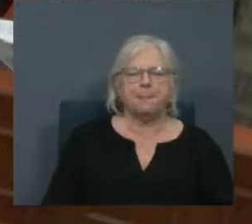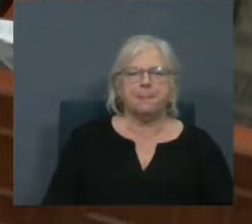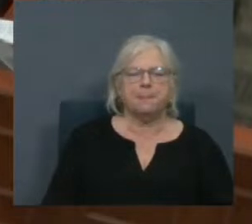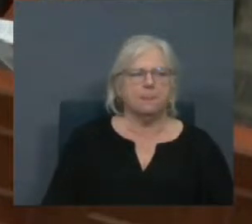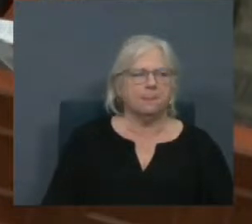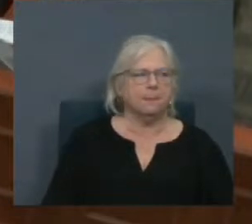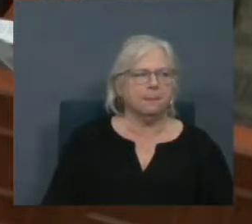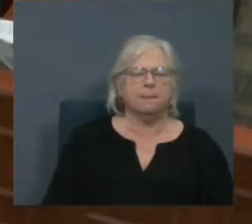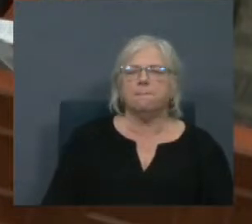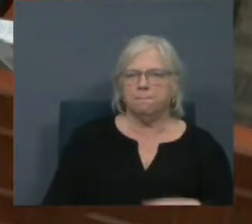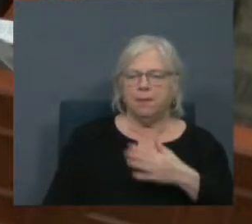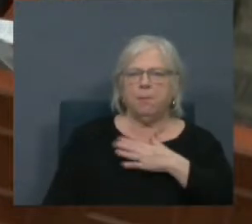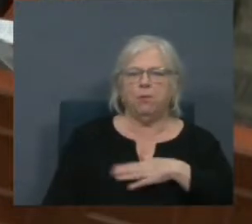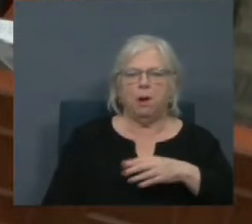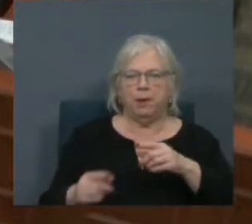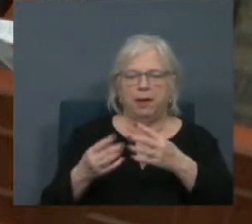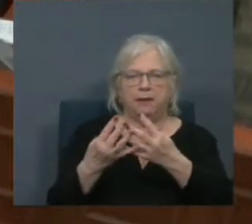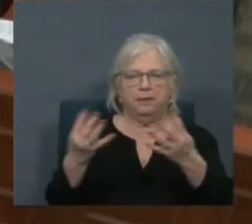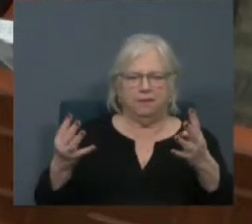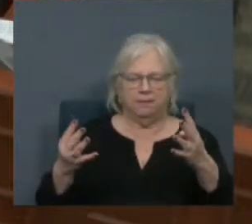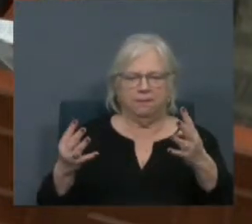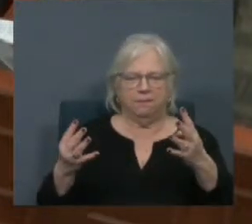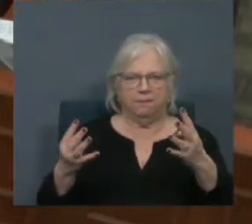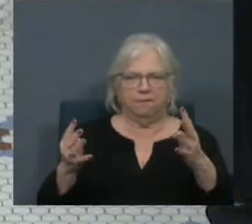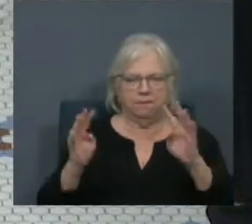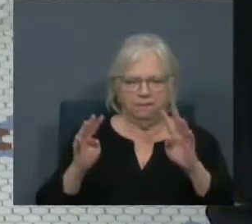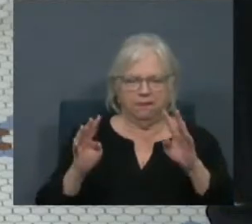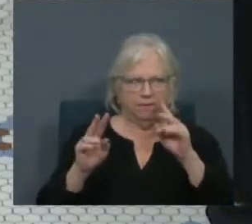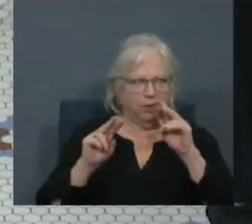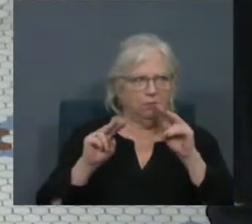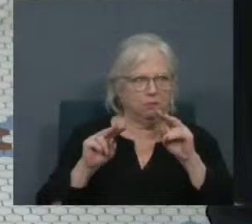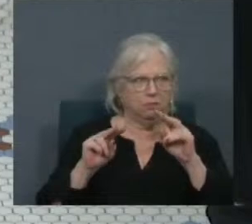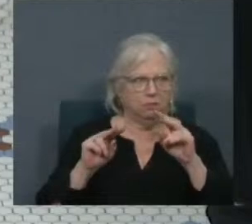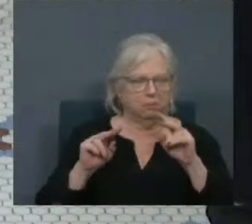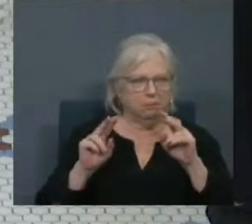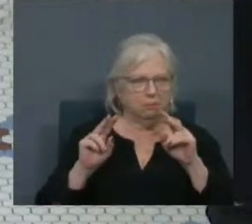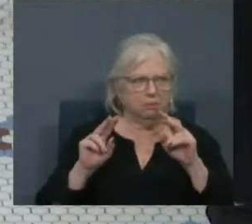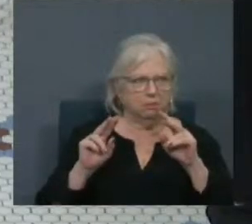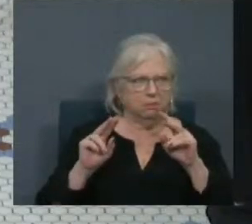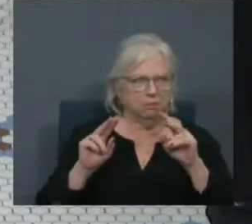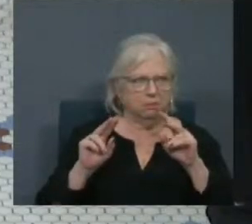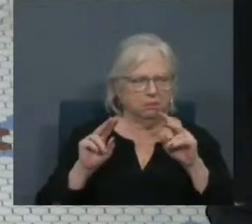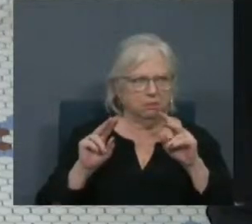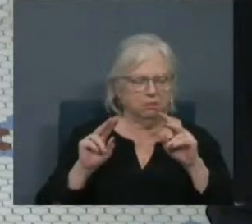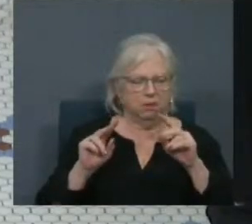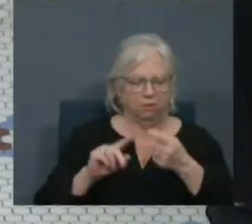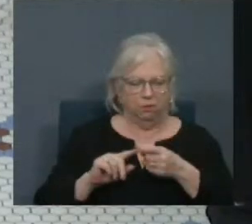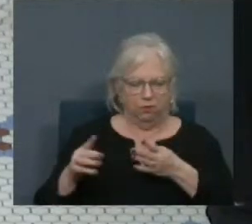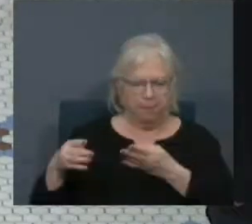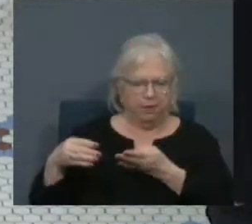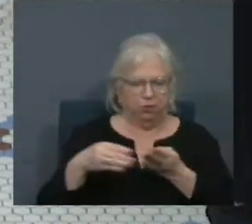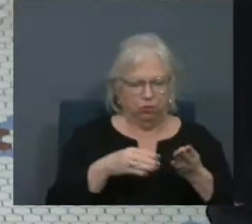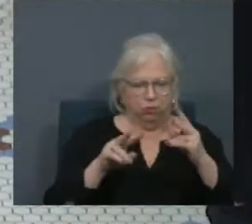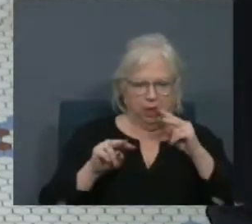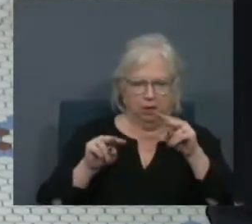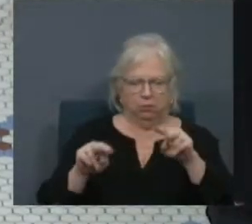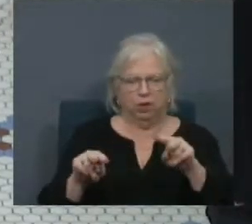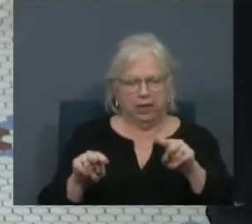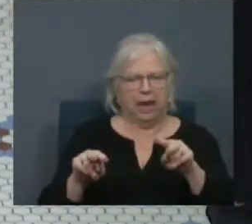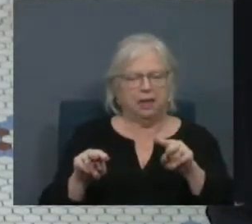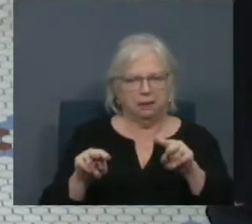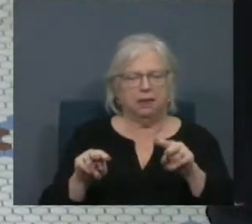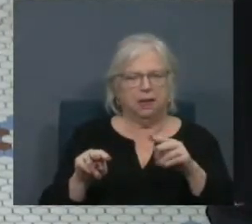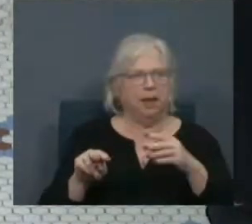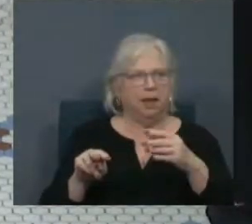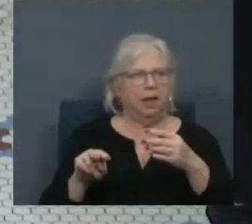property is fenced on if you were to be looking at it facing from the street. There is